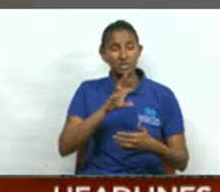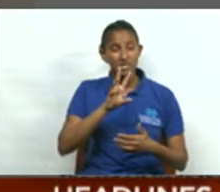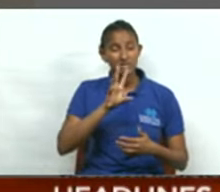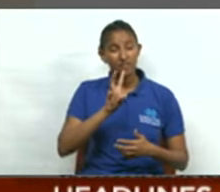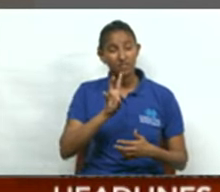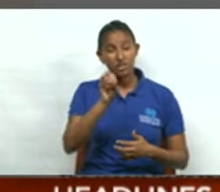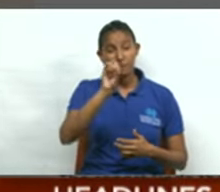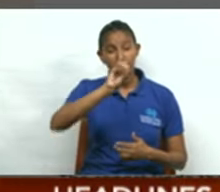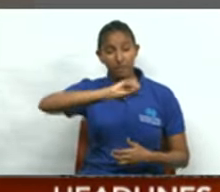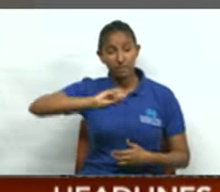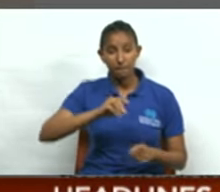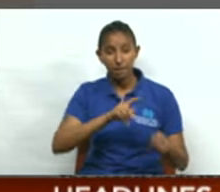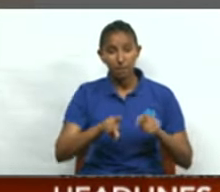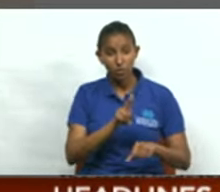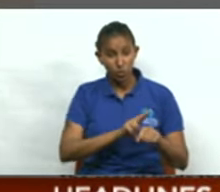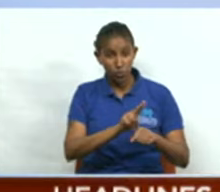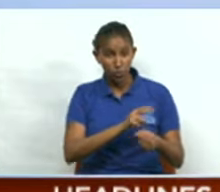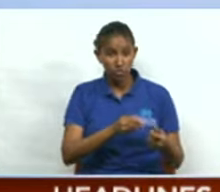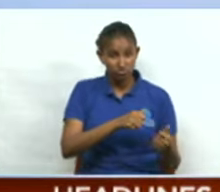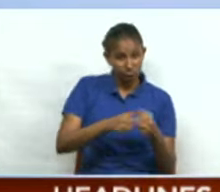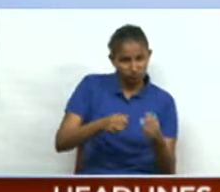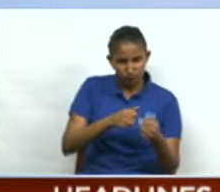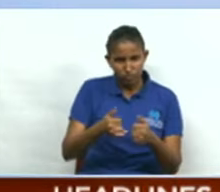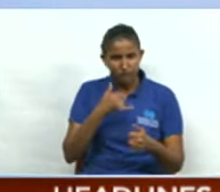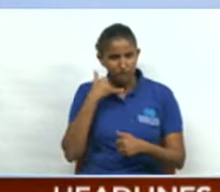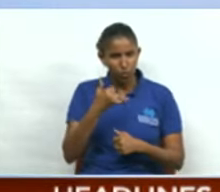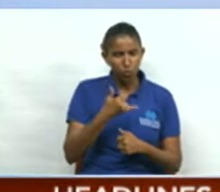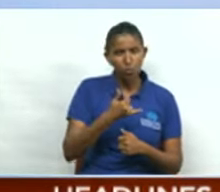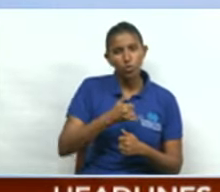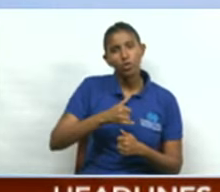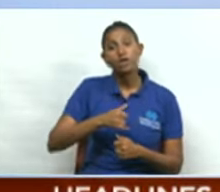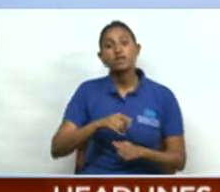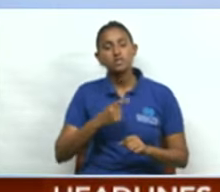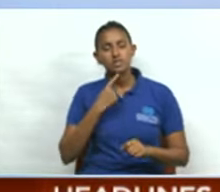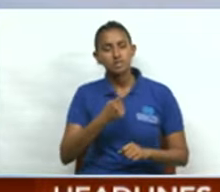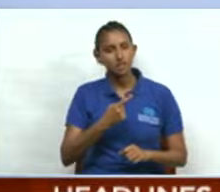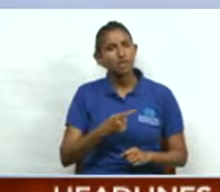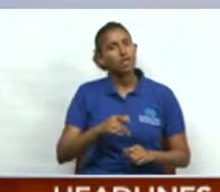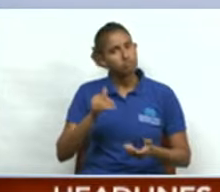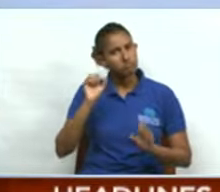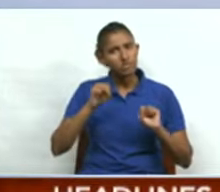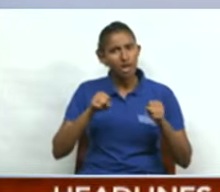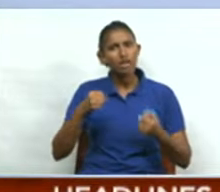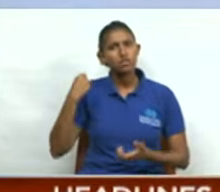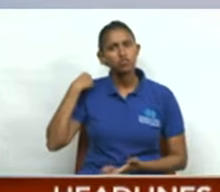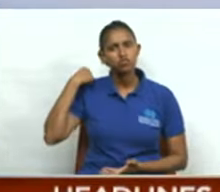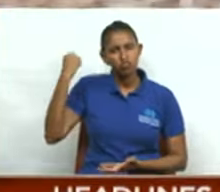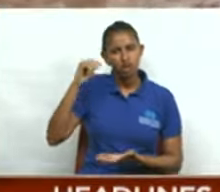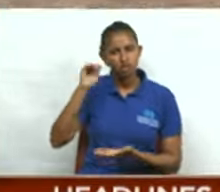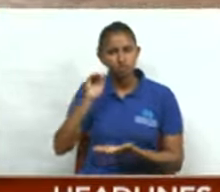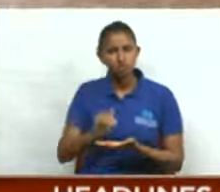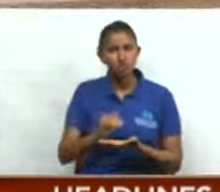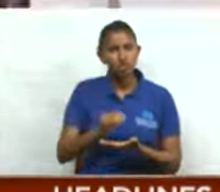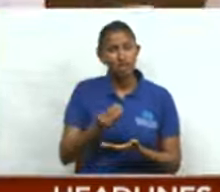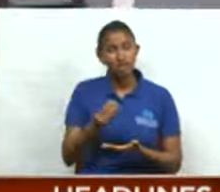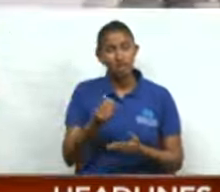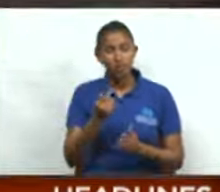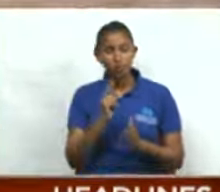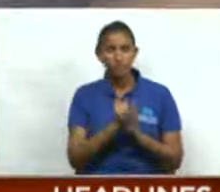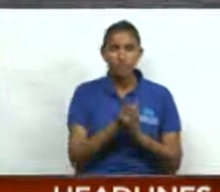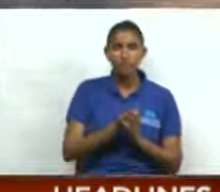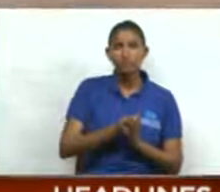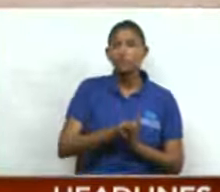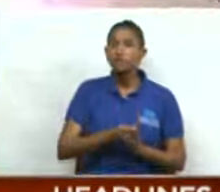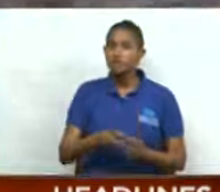on mobile and other devices claim that it reduces their stress in just a few minutes. Even games considered